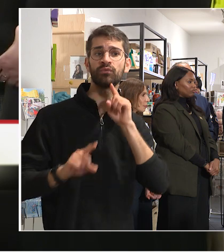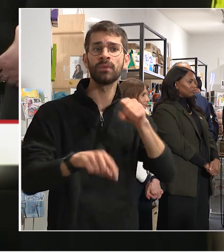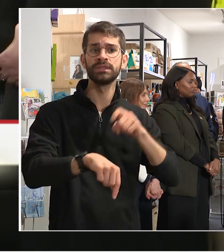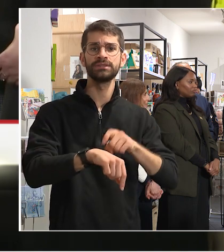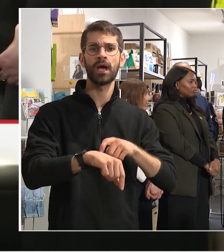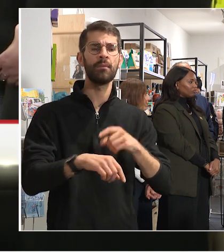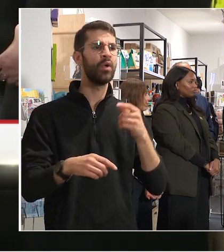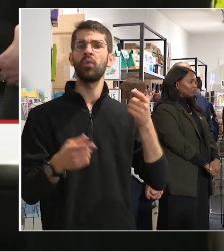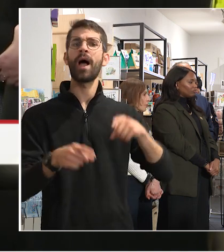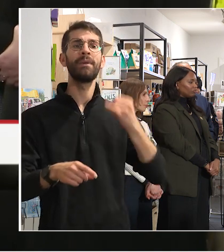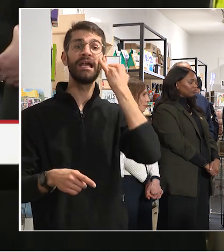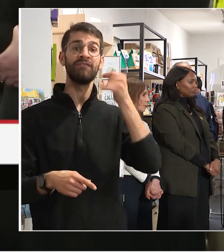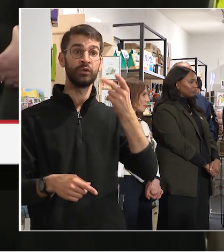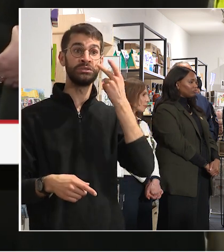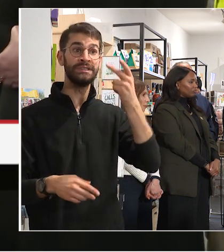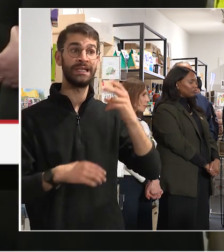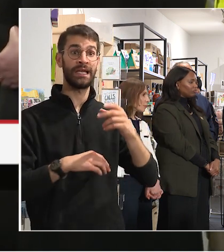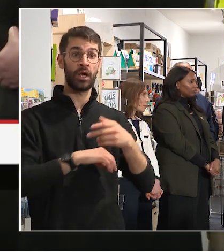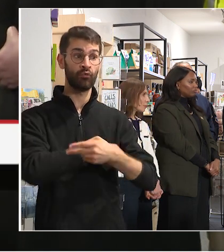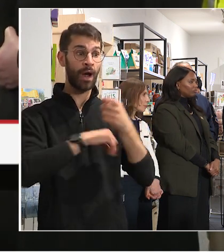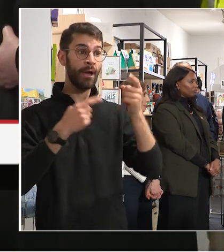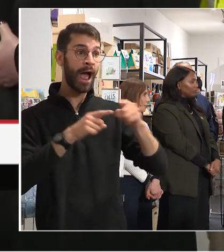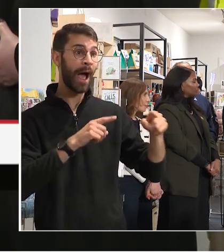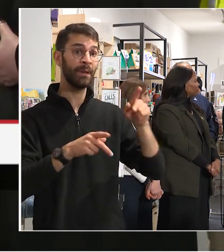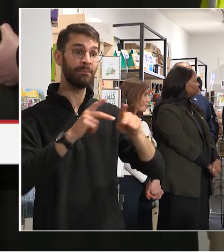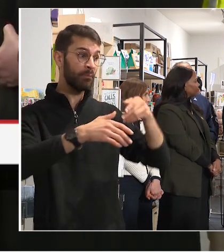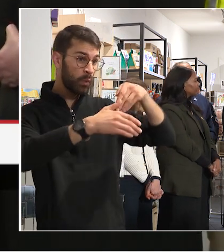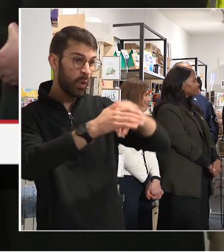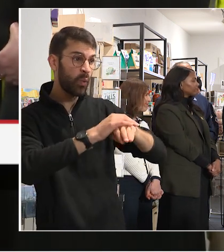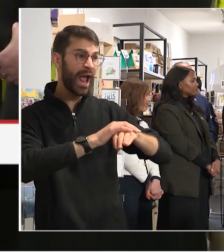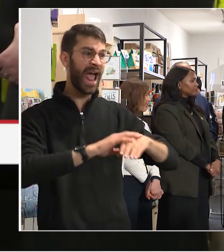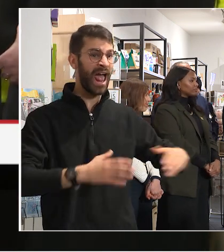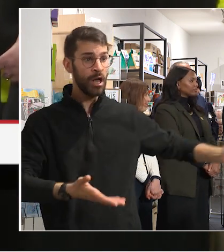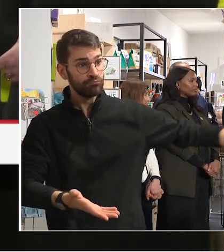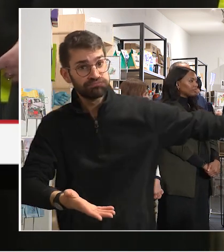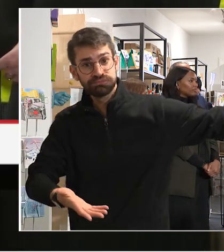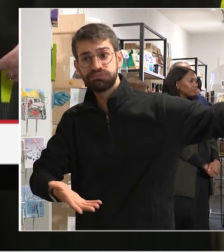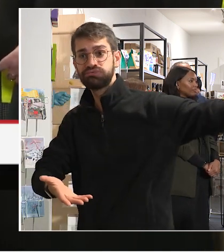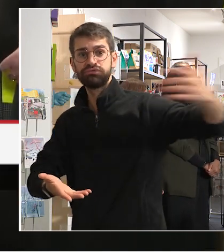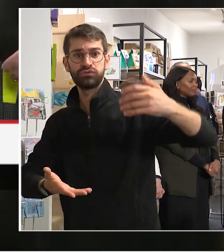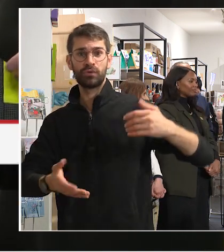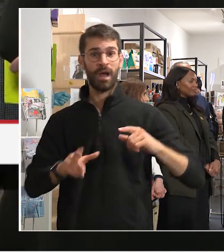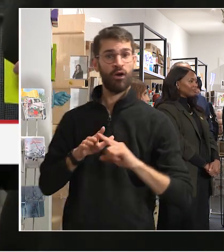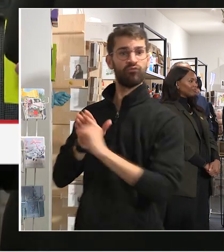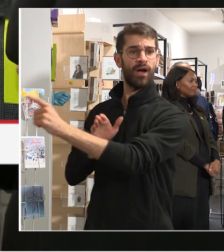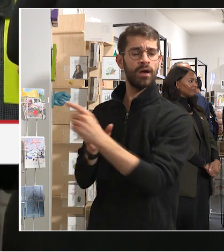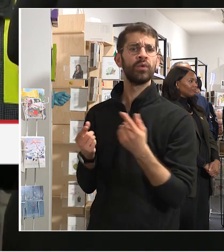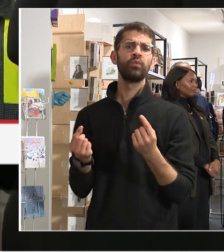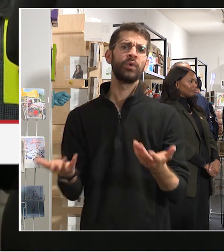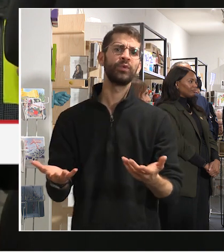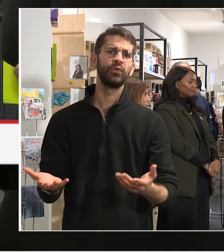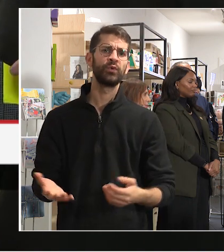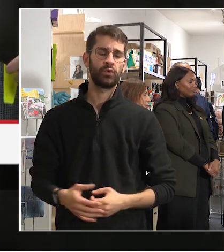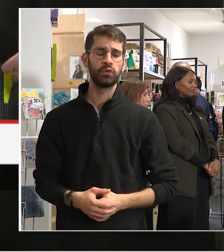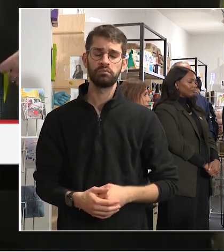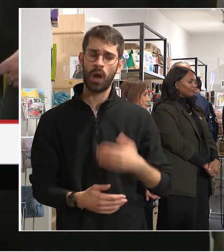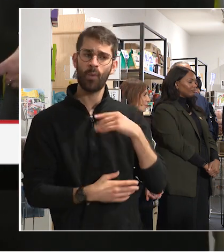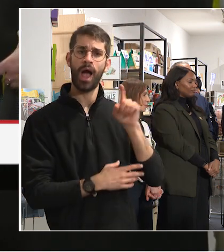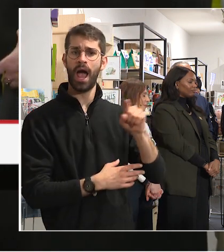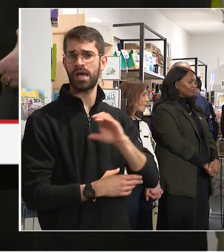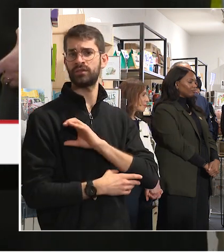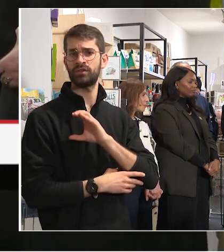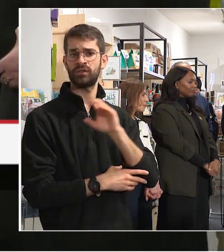the shelves? What should one do? I'm going to ask the chief. Now, clearly, as